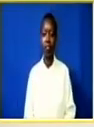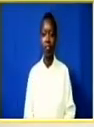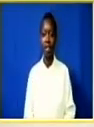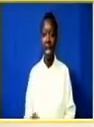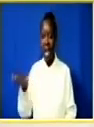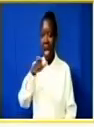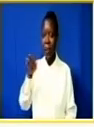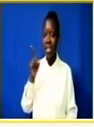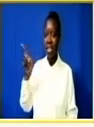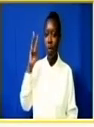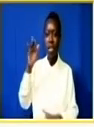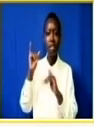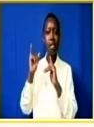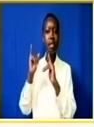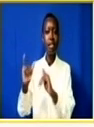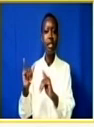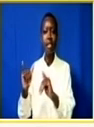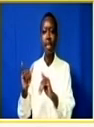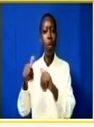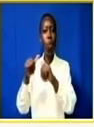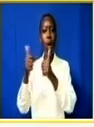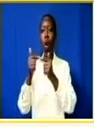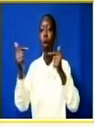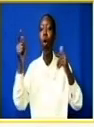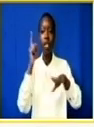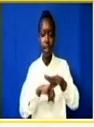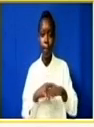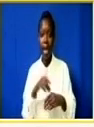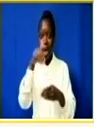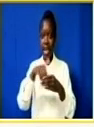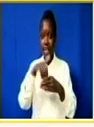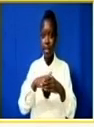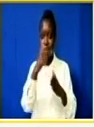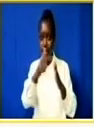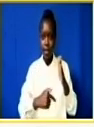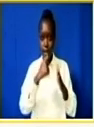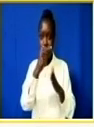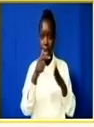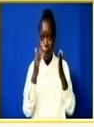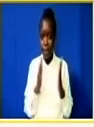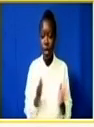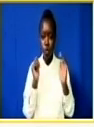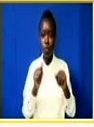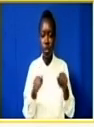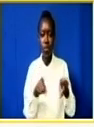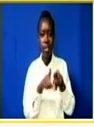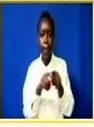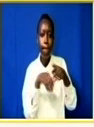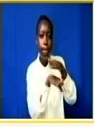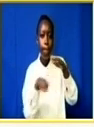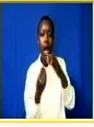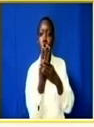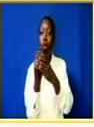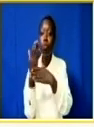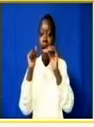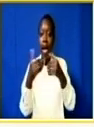will stay like that for a very long time. True. And inside those tires, the person may even plant crops. Mm. They can have